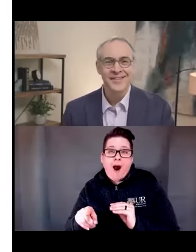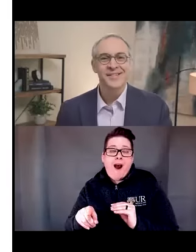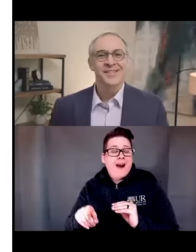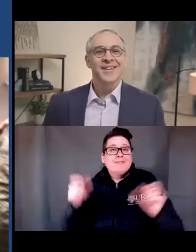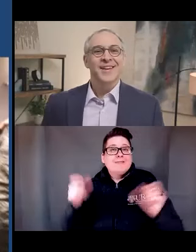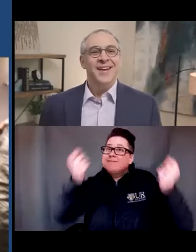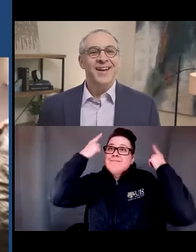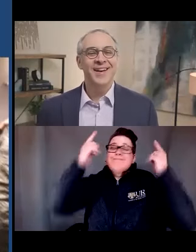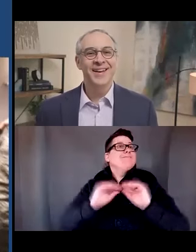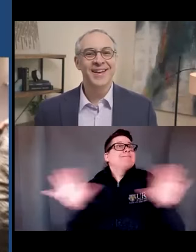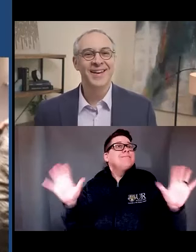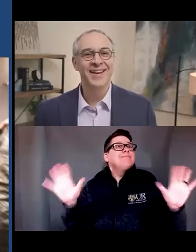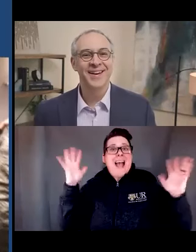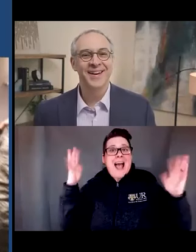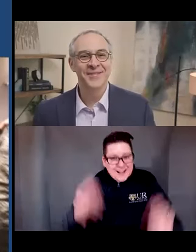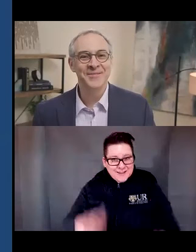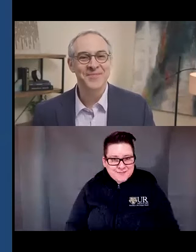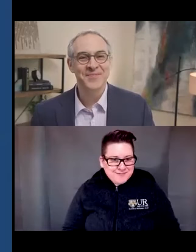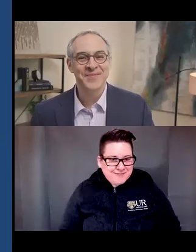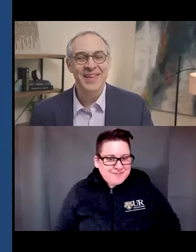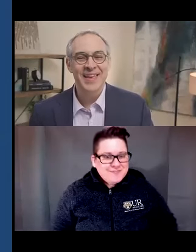Yay!